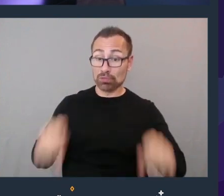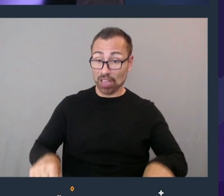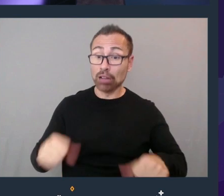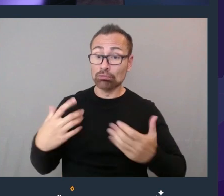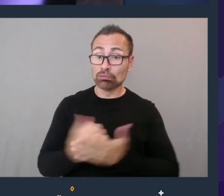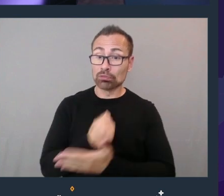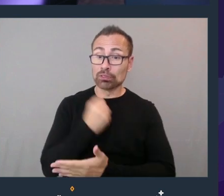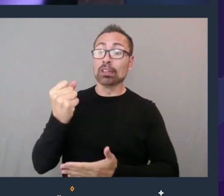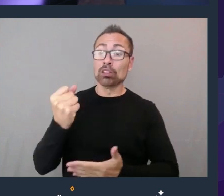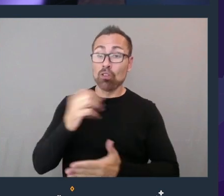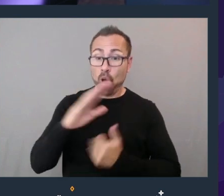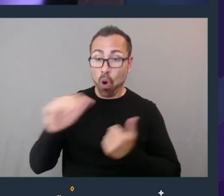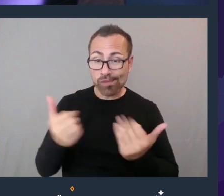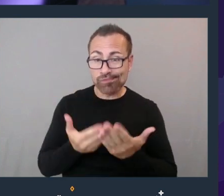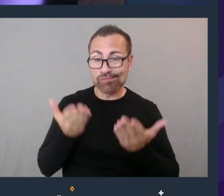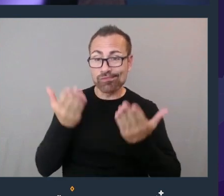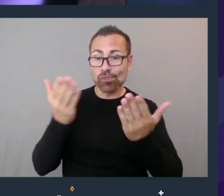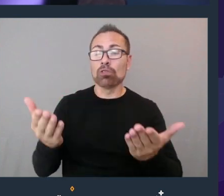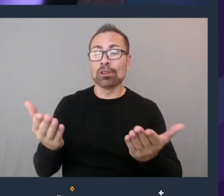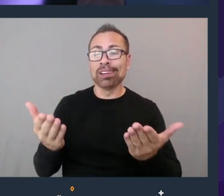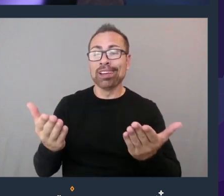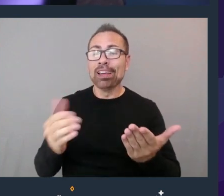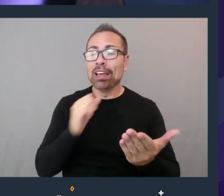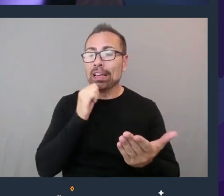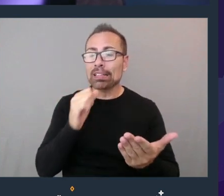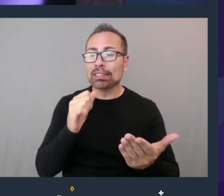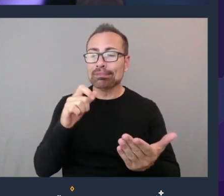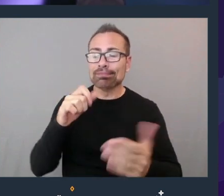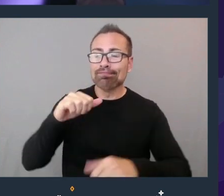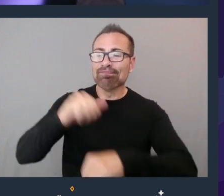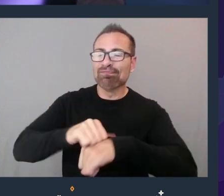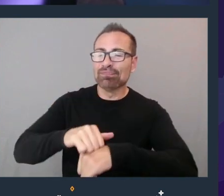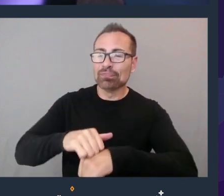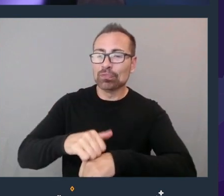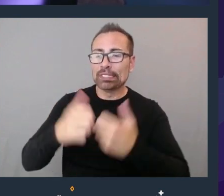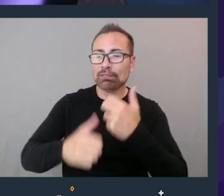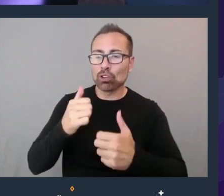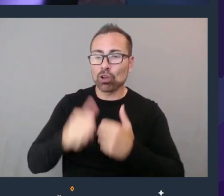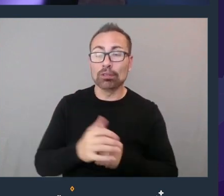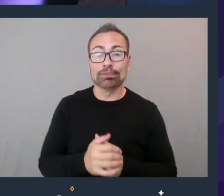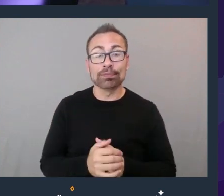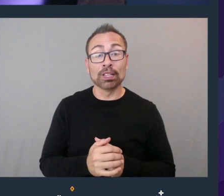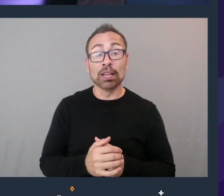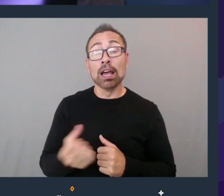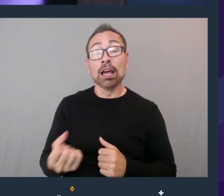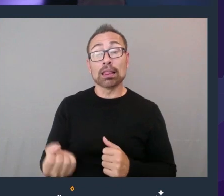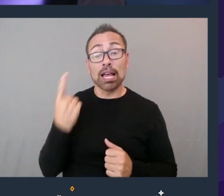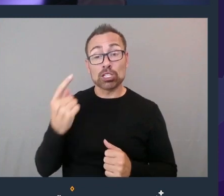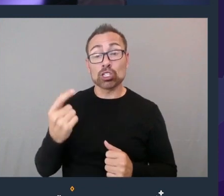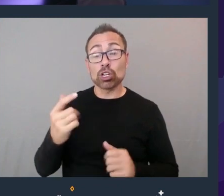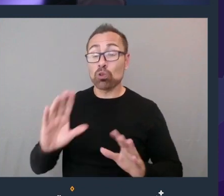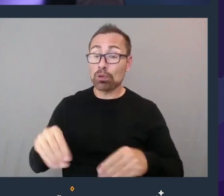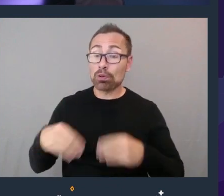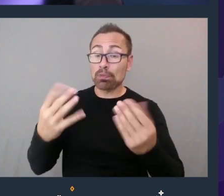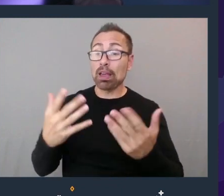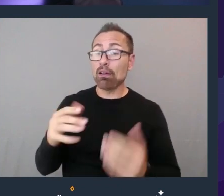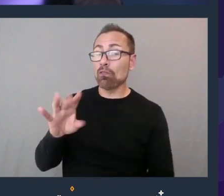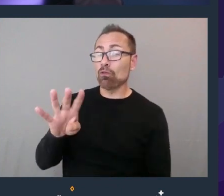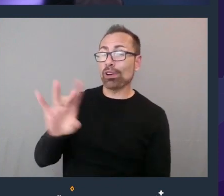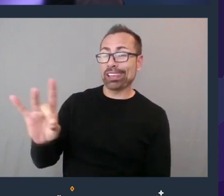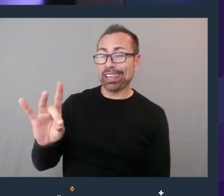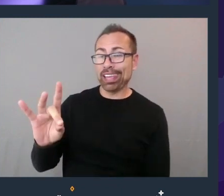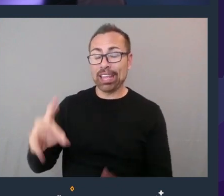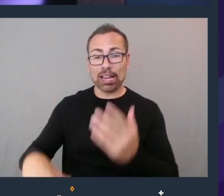effort. This year alone, last year, we made 48 contributions to S3A, which is one of the most common connectors for